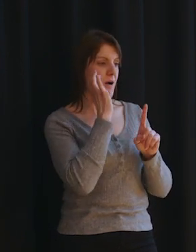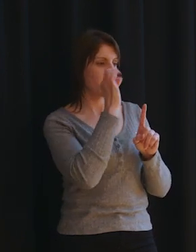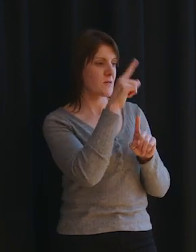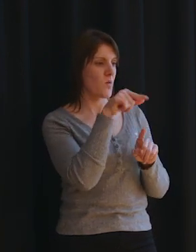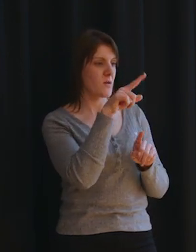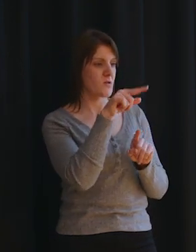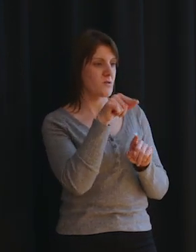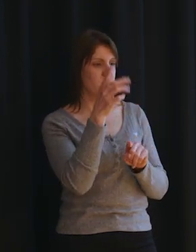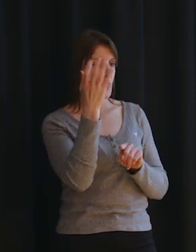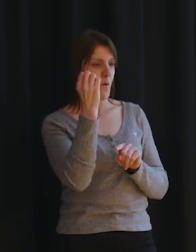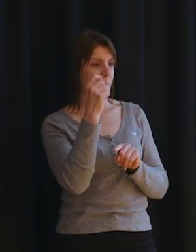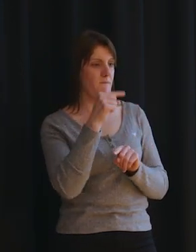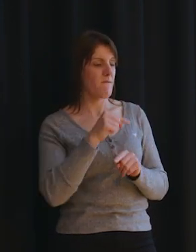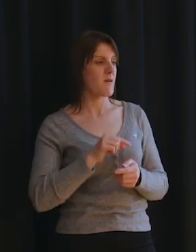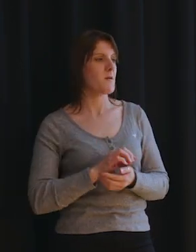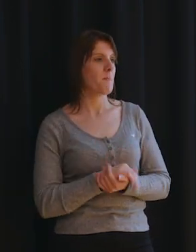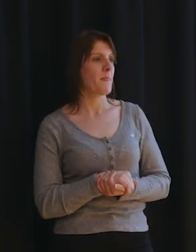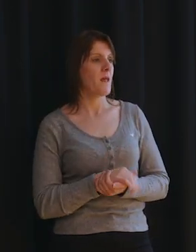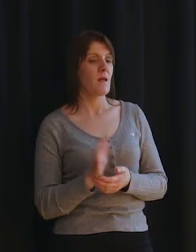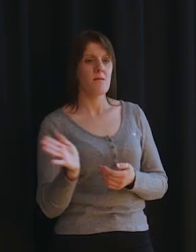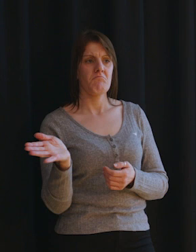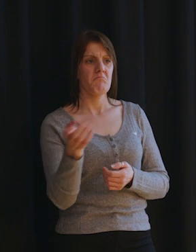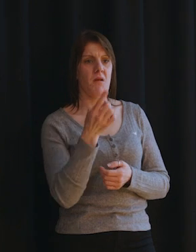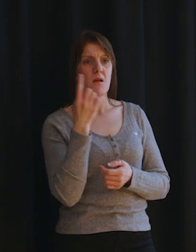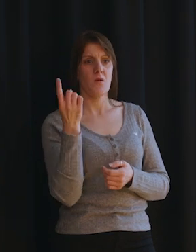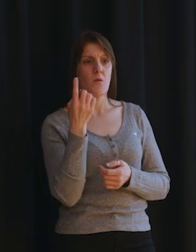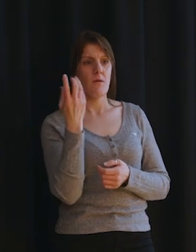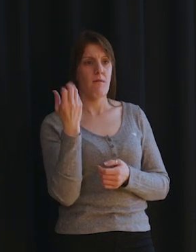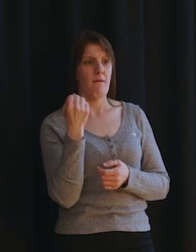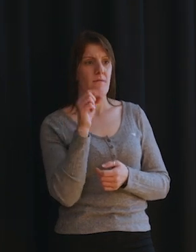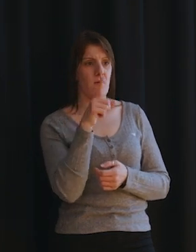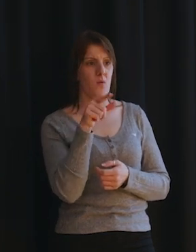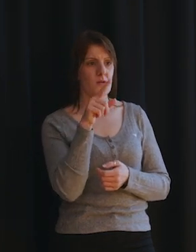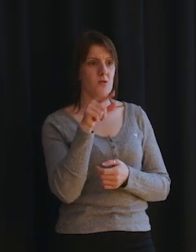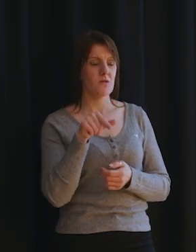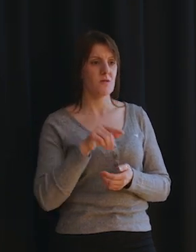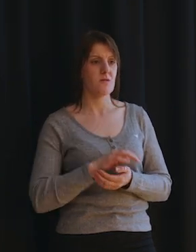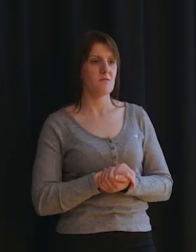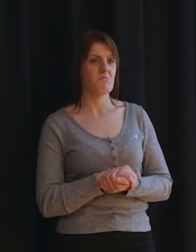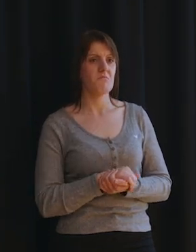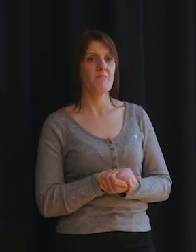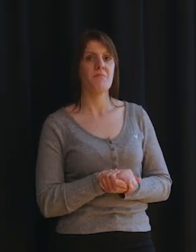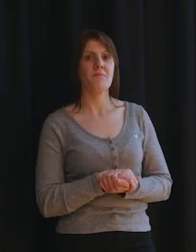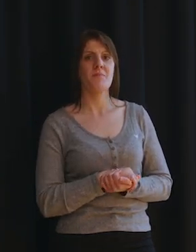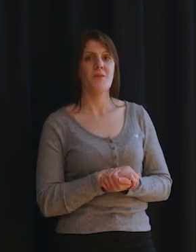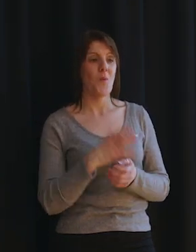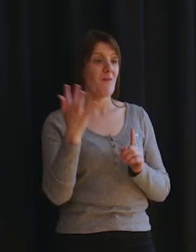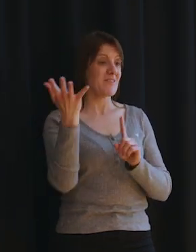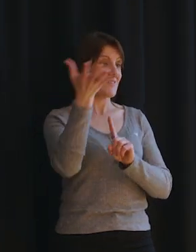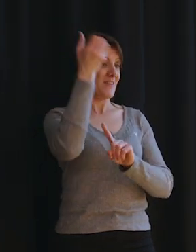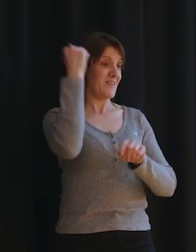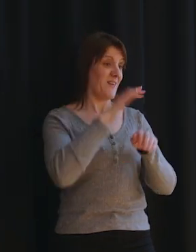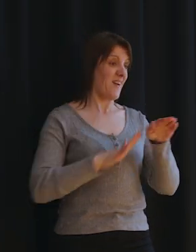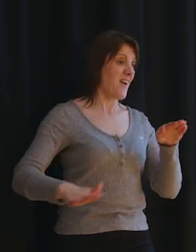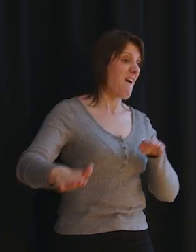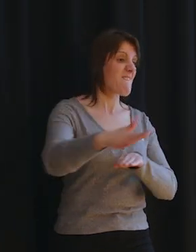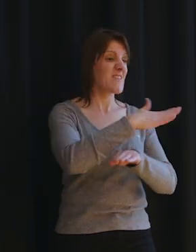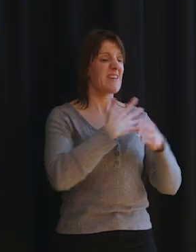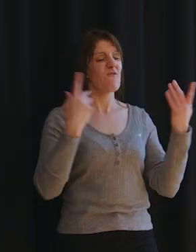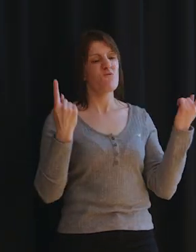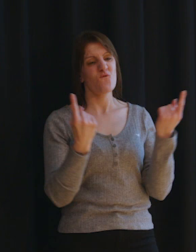questions that you may have. So has anyone got any questions? Or have I successfully covered